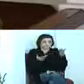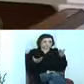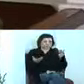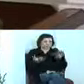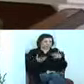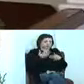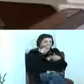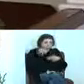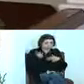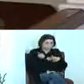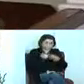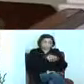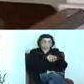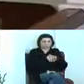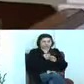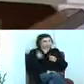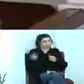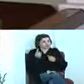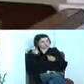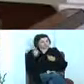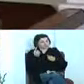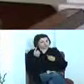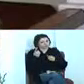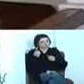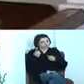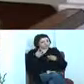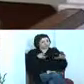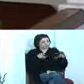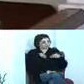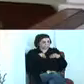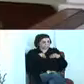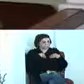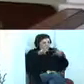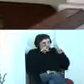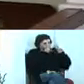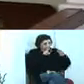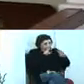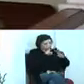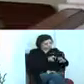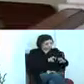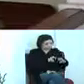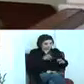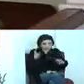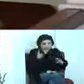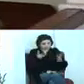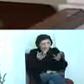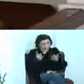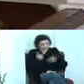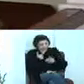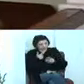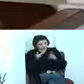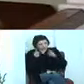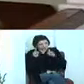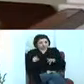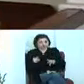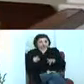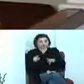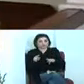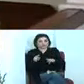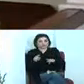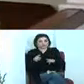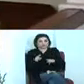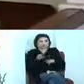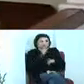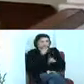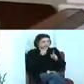Always take it and look at it from that point of, where do you want me to go? Talk to your